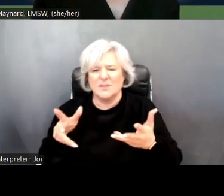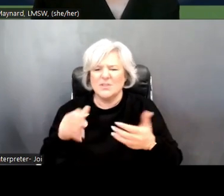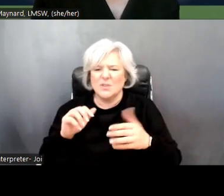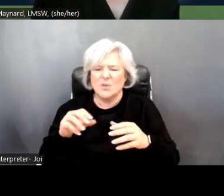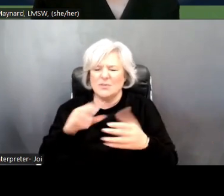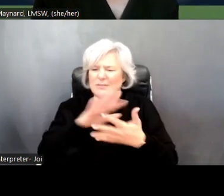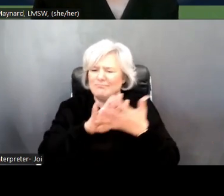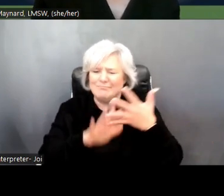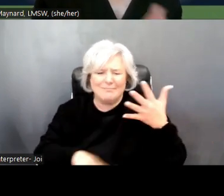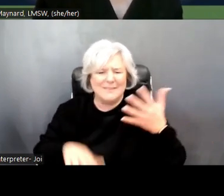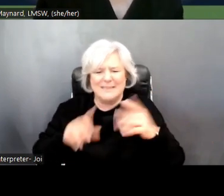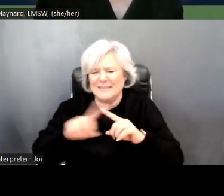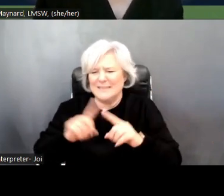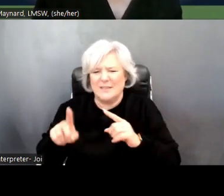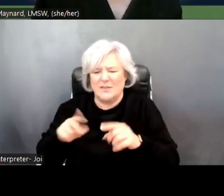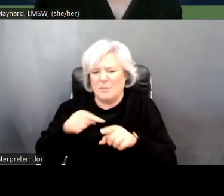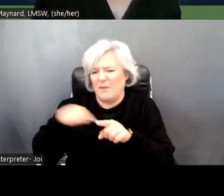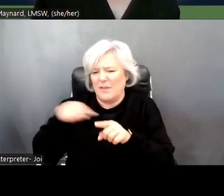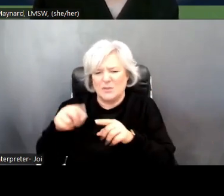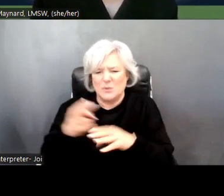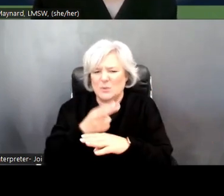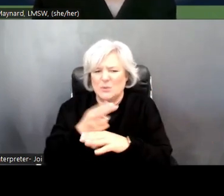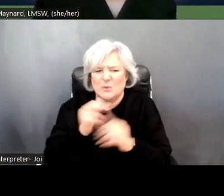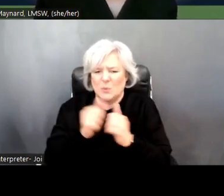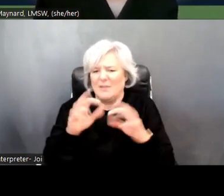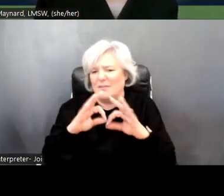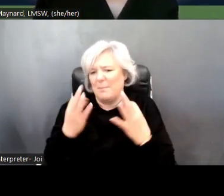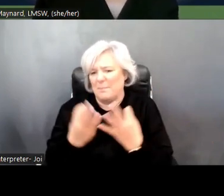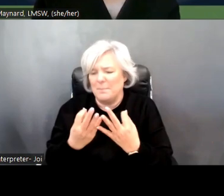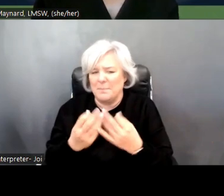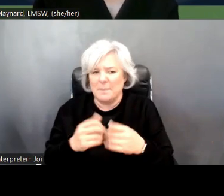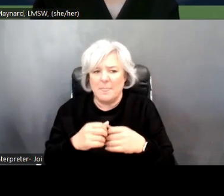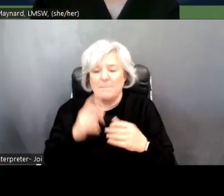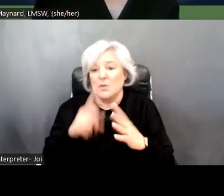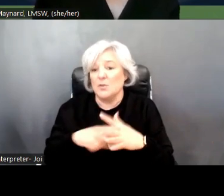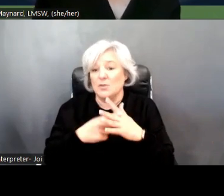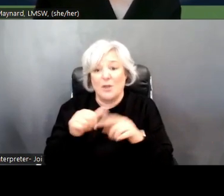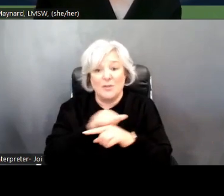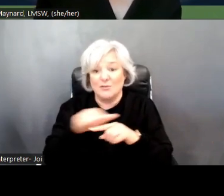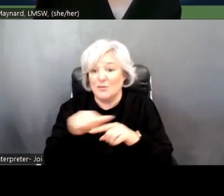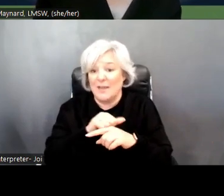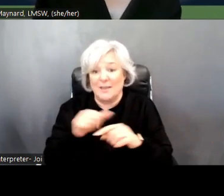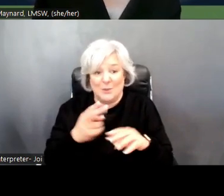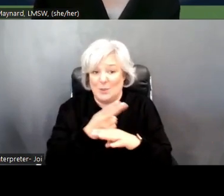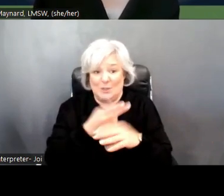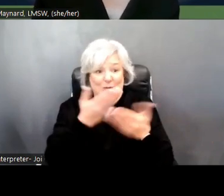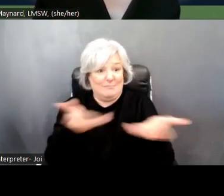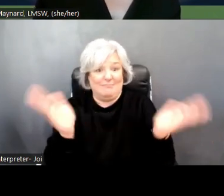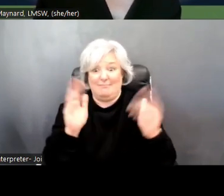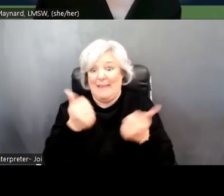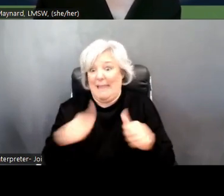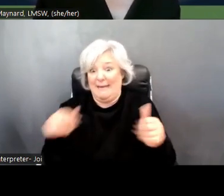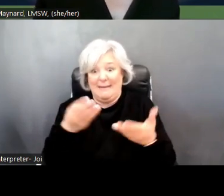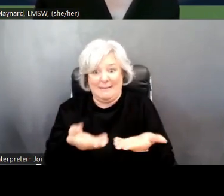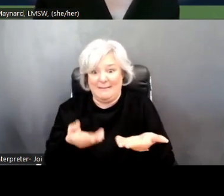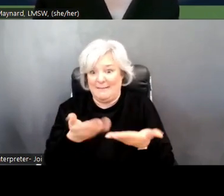for professionals to use with families. As soon as you start the training, you could start using all of the materials that are